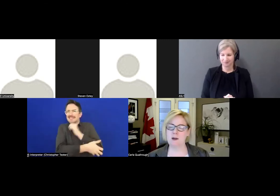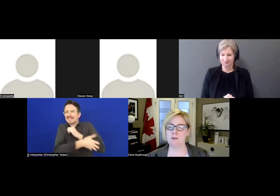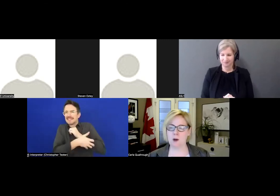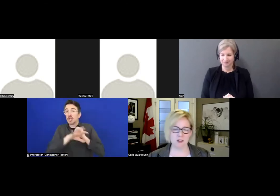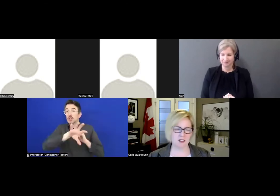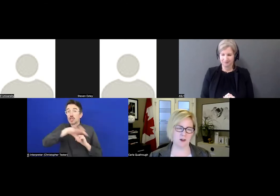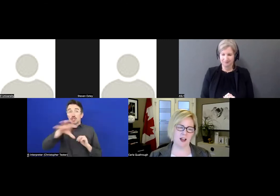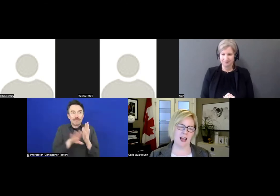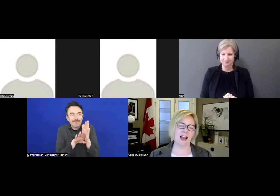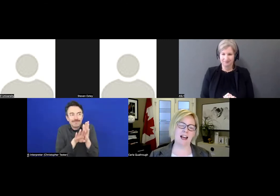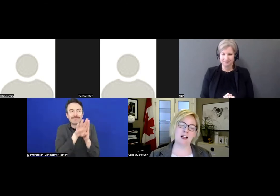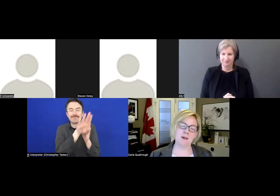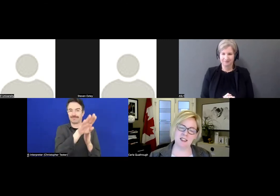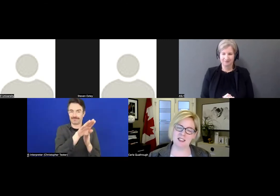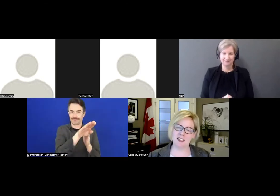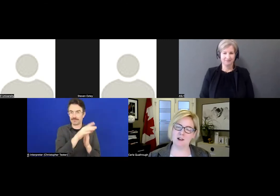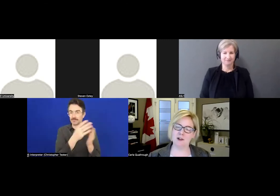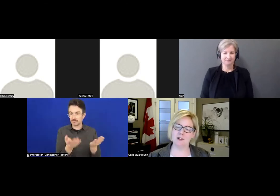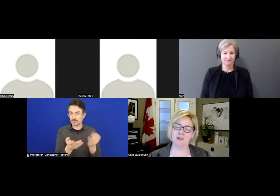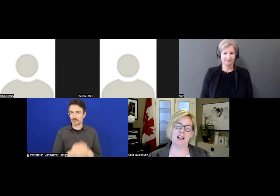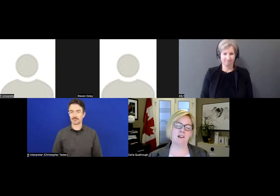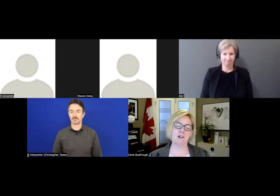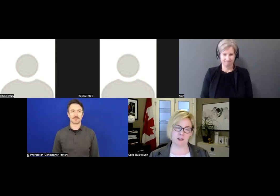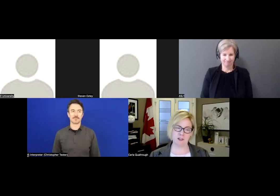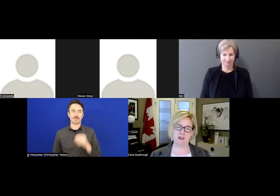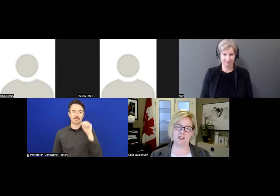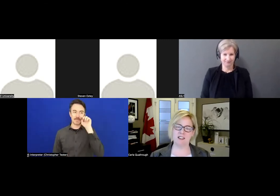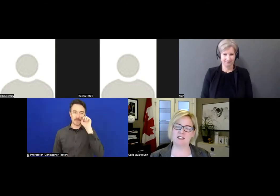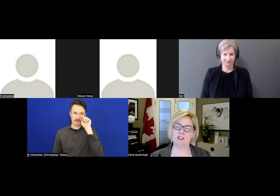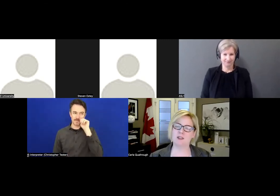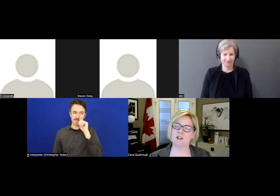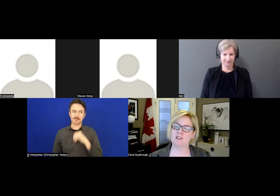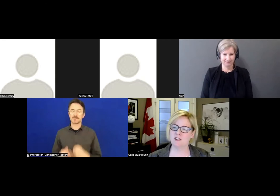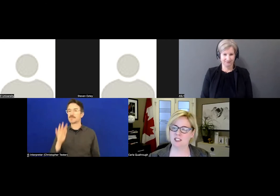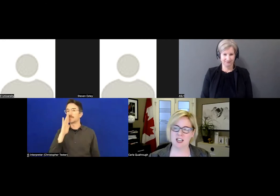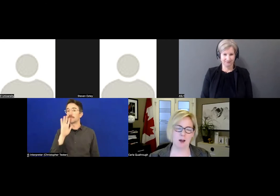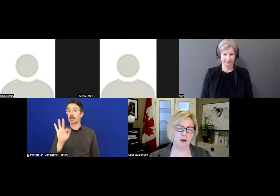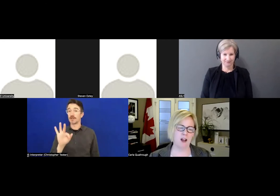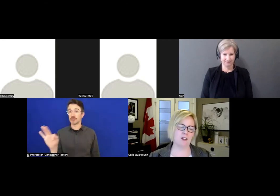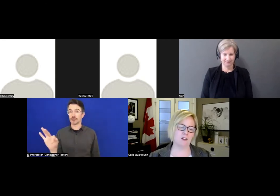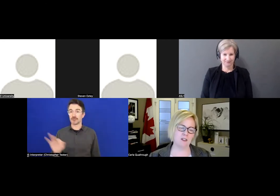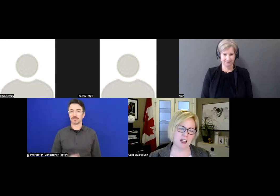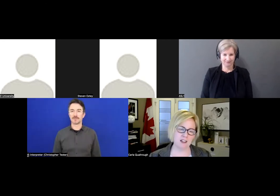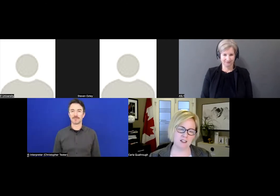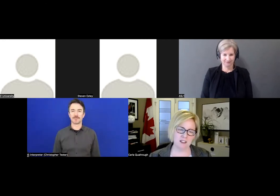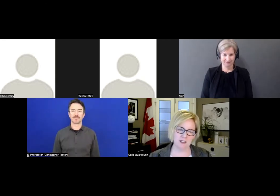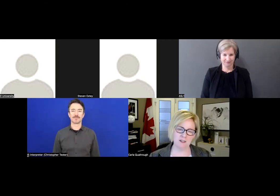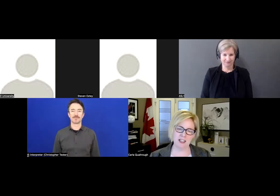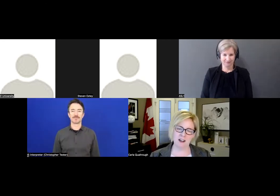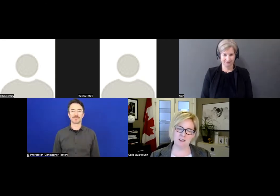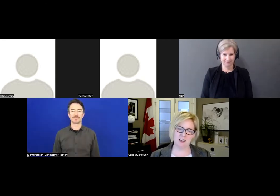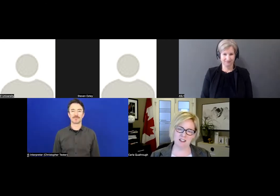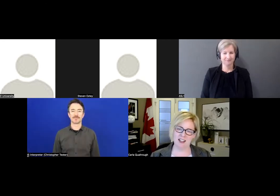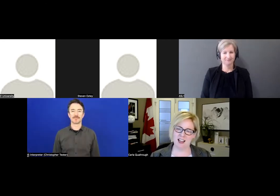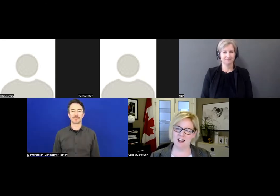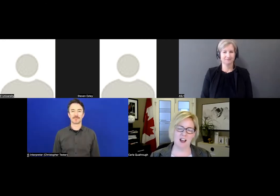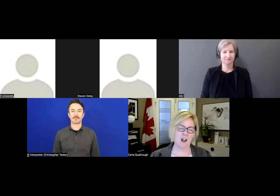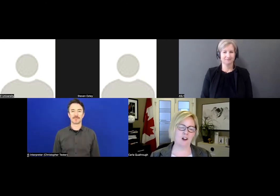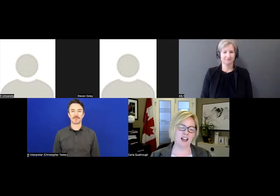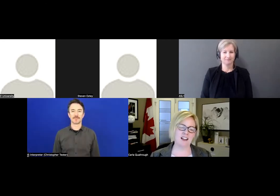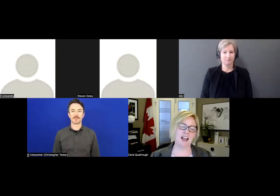inclusif, la promotion et la capacité en faveur de l'inclusion des personnes en situation de handicap dans nos initiatives d'aide